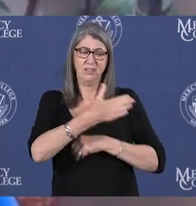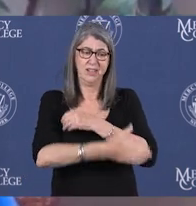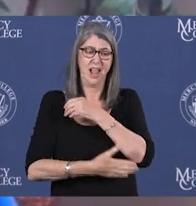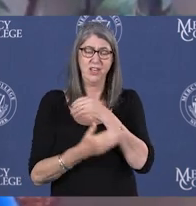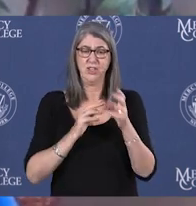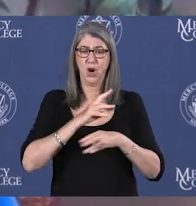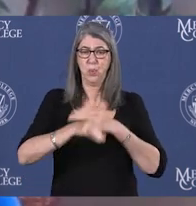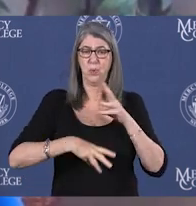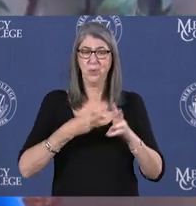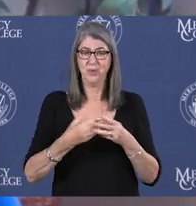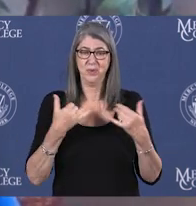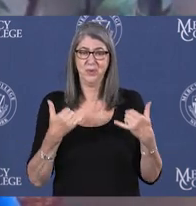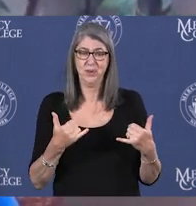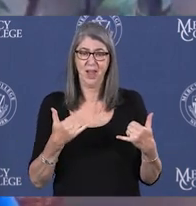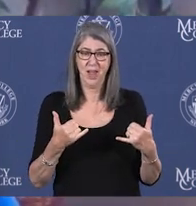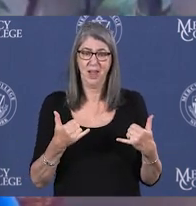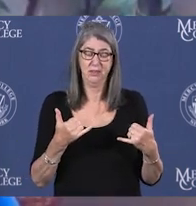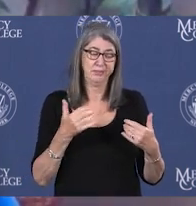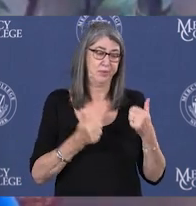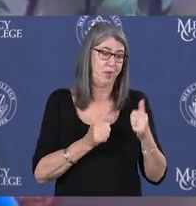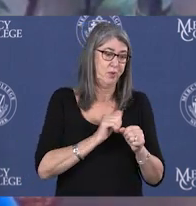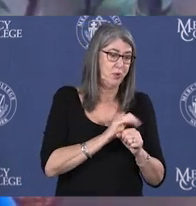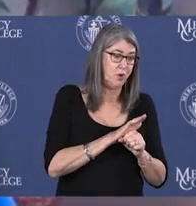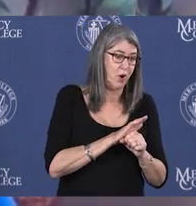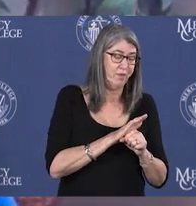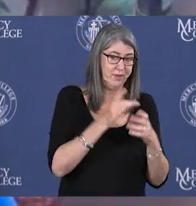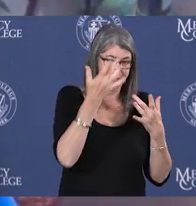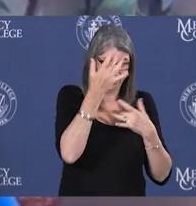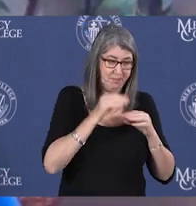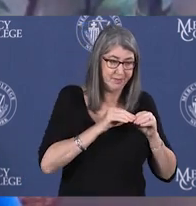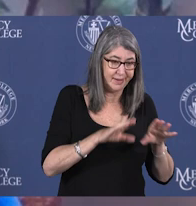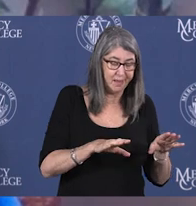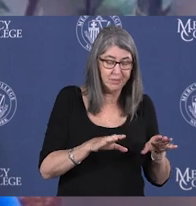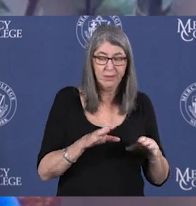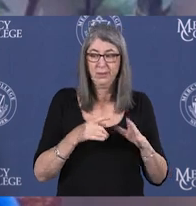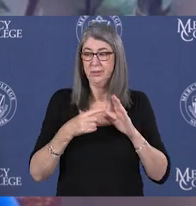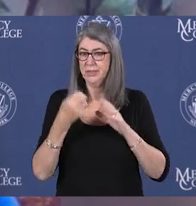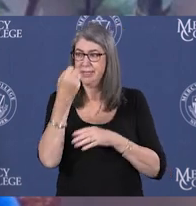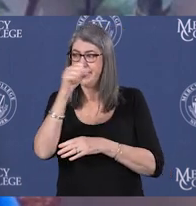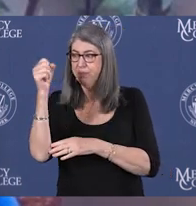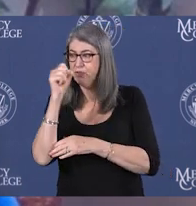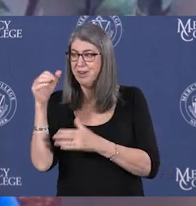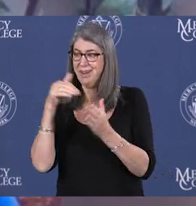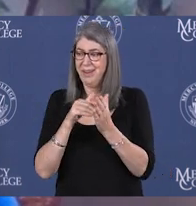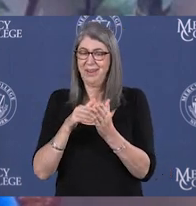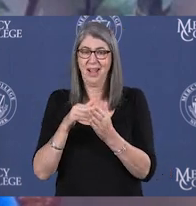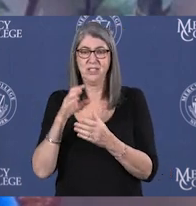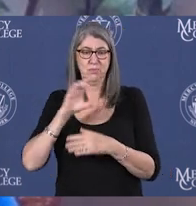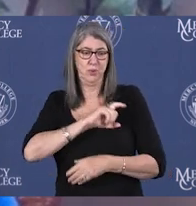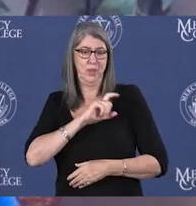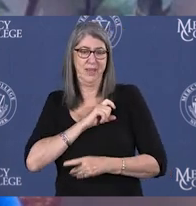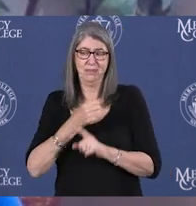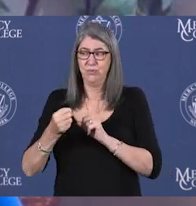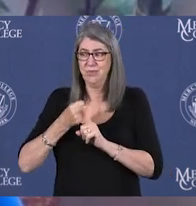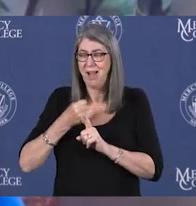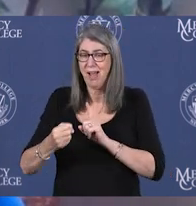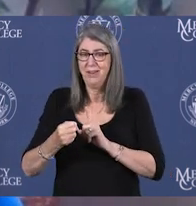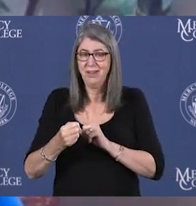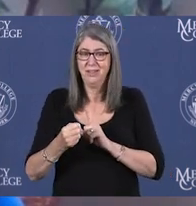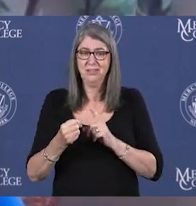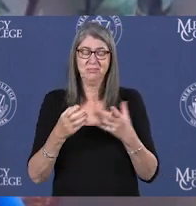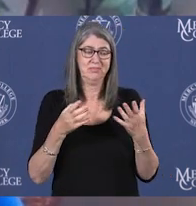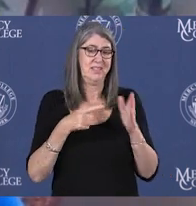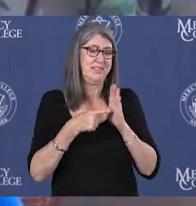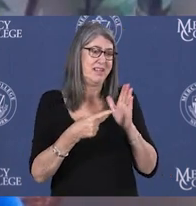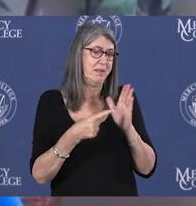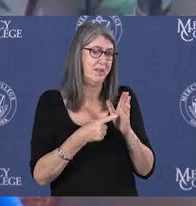world today, whether due to the COVID-19 epidemic, demonstrations against police brutality,